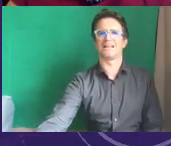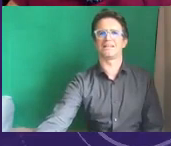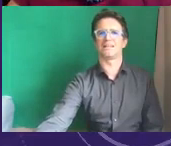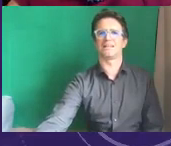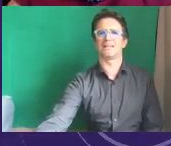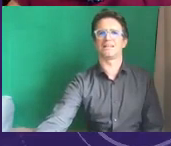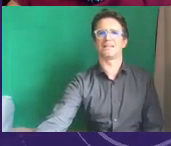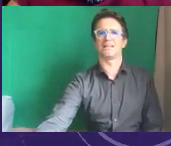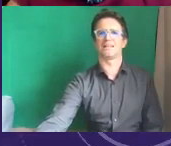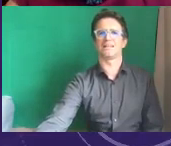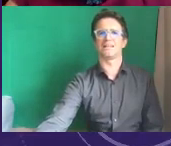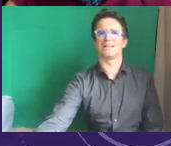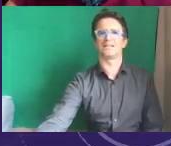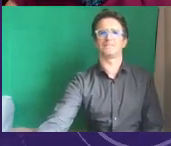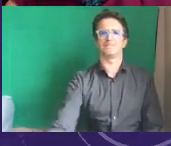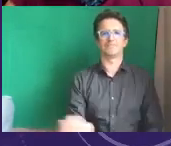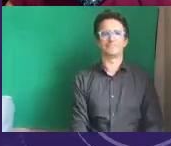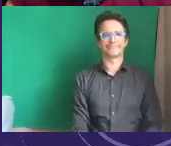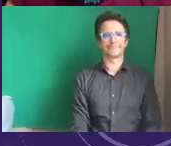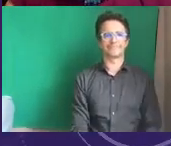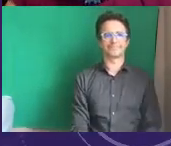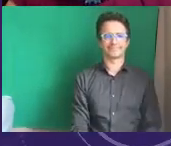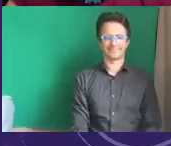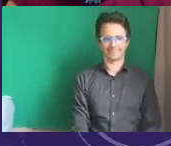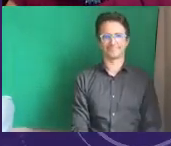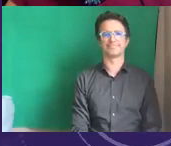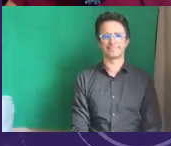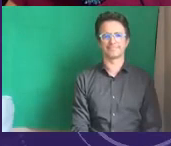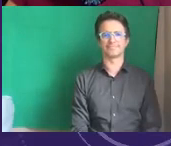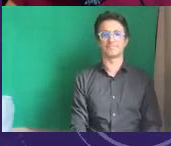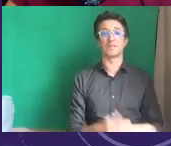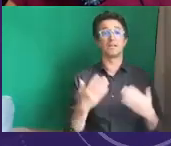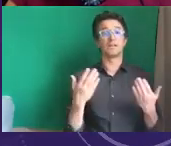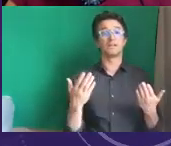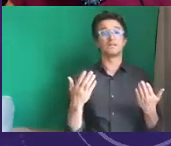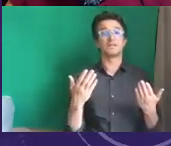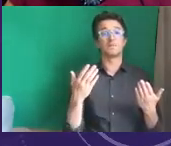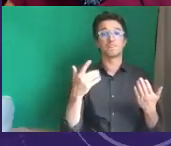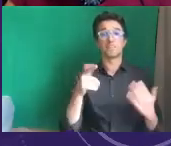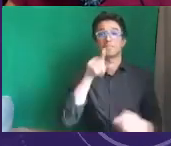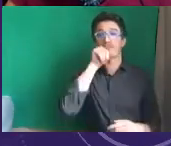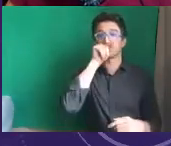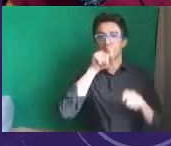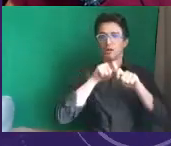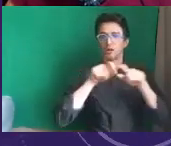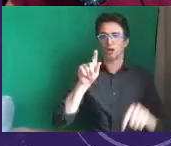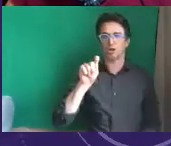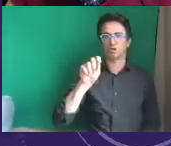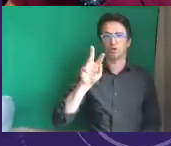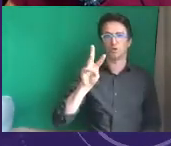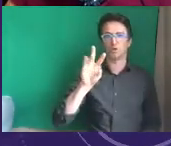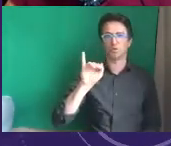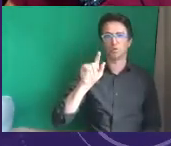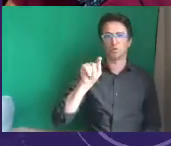So now we are diving into Twitter. Twitter has a variety of